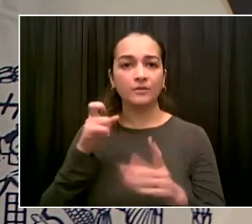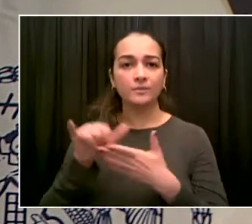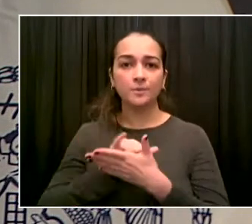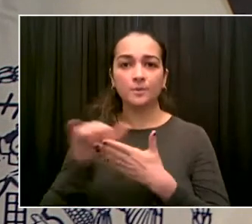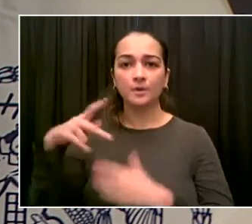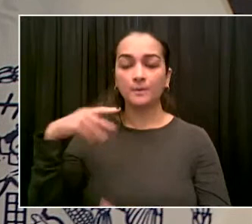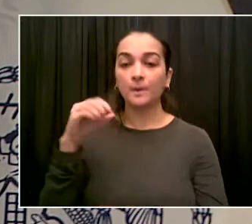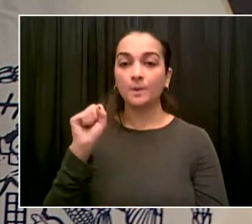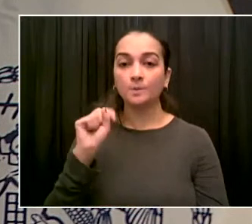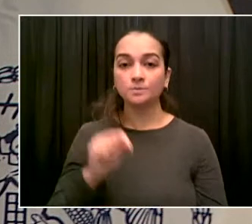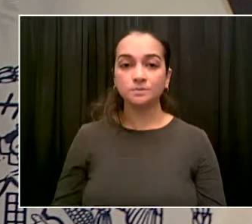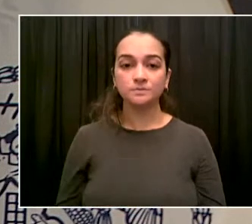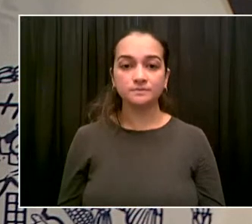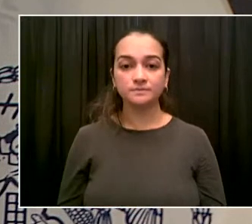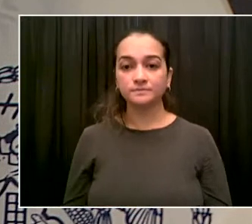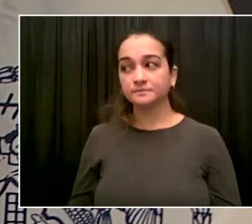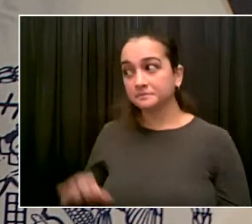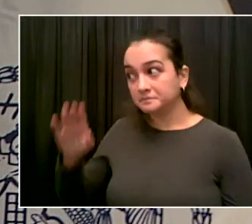Nolan?